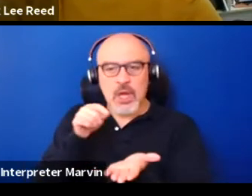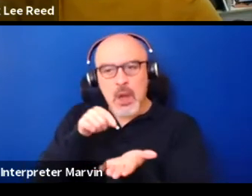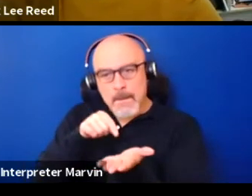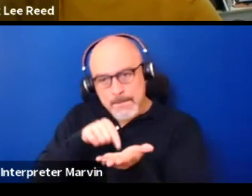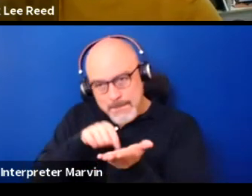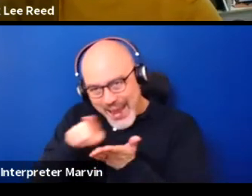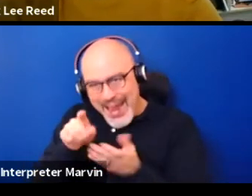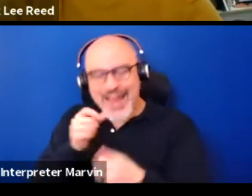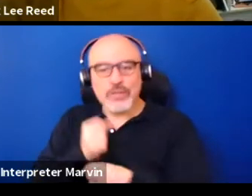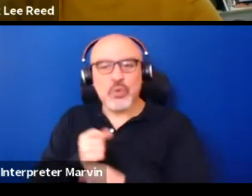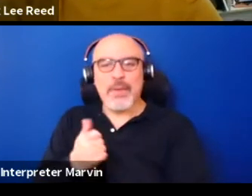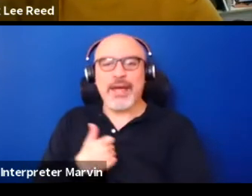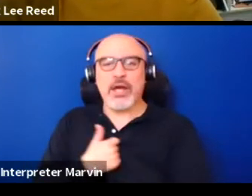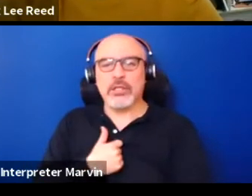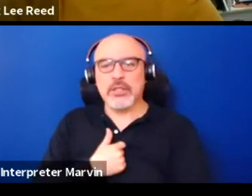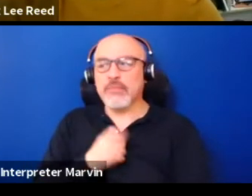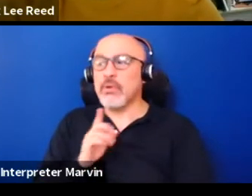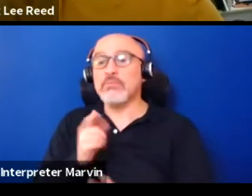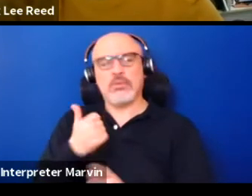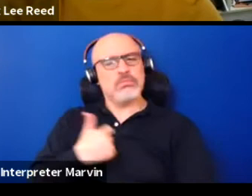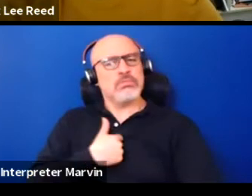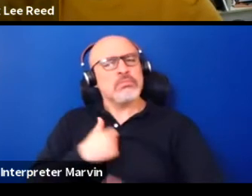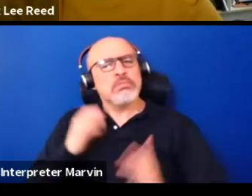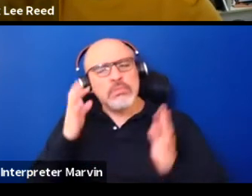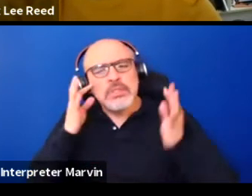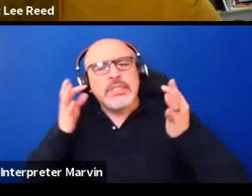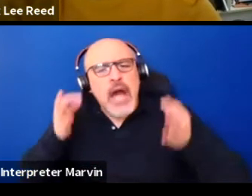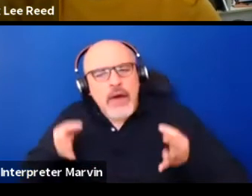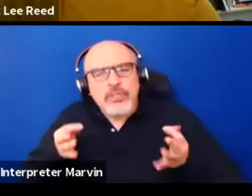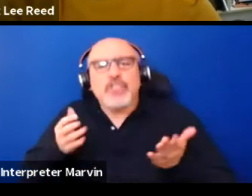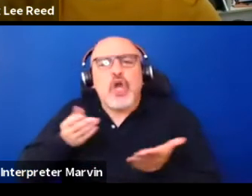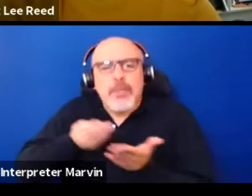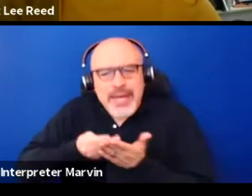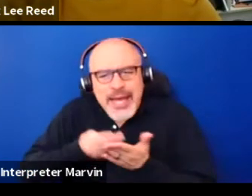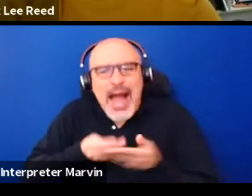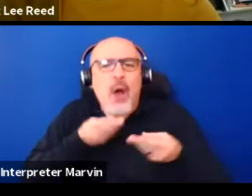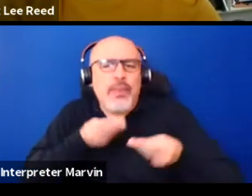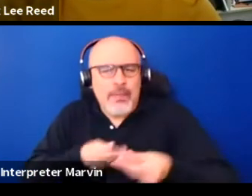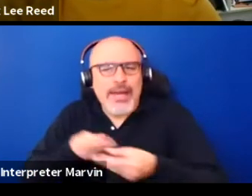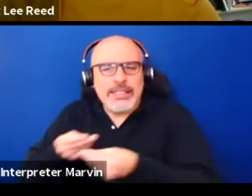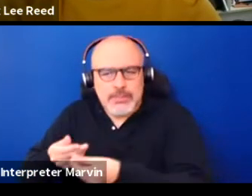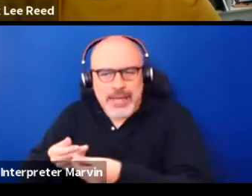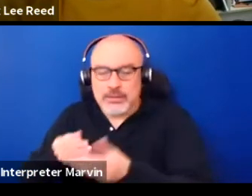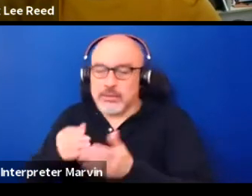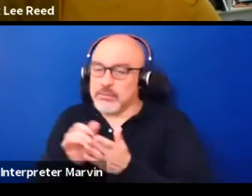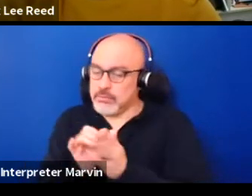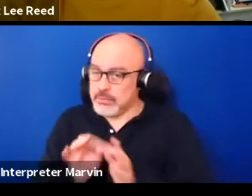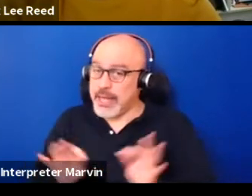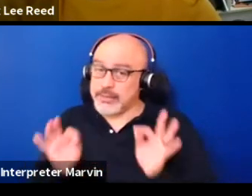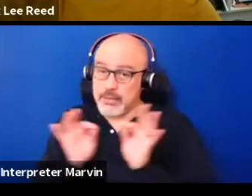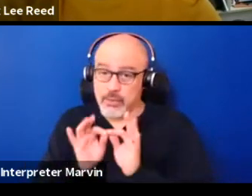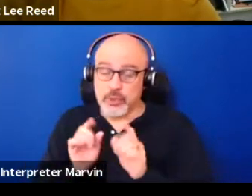art things, but be self-determining in how that money gets spent is really important to me.